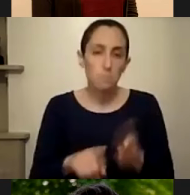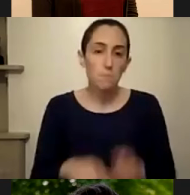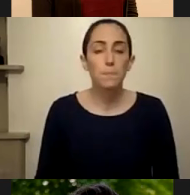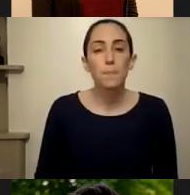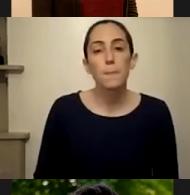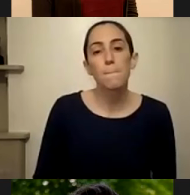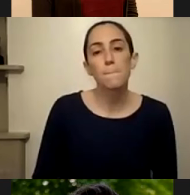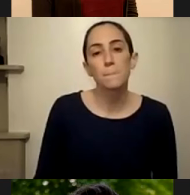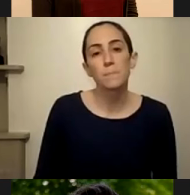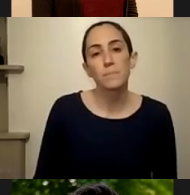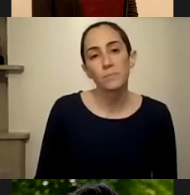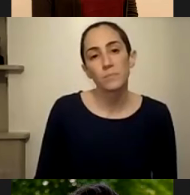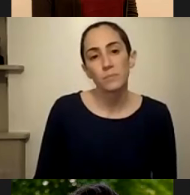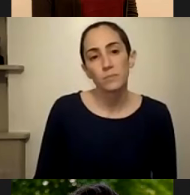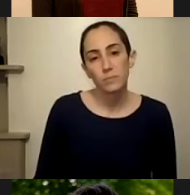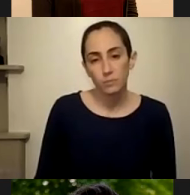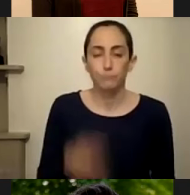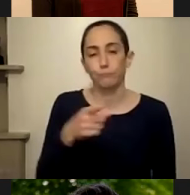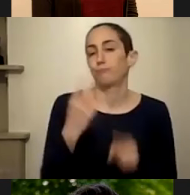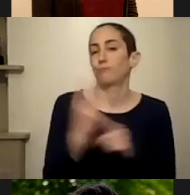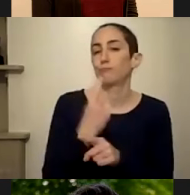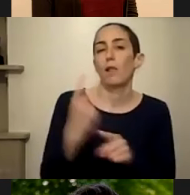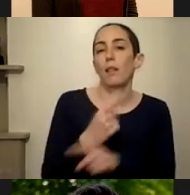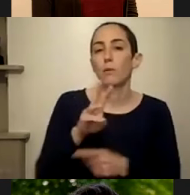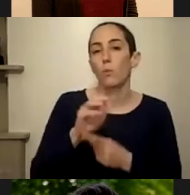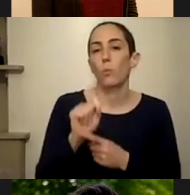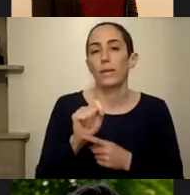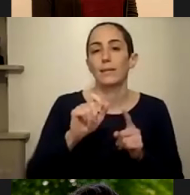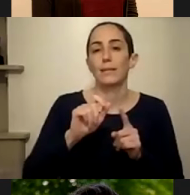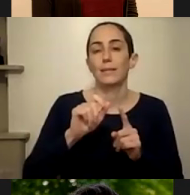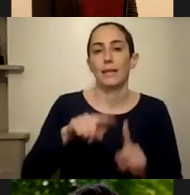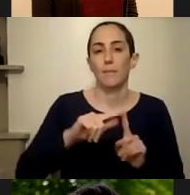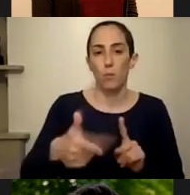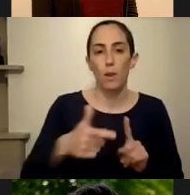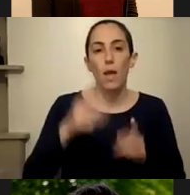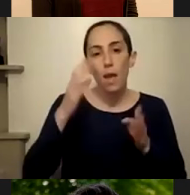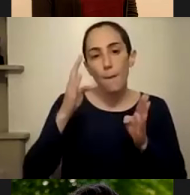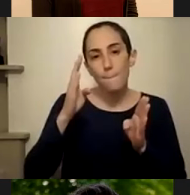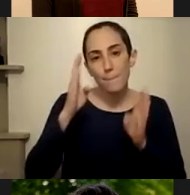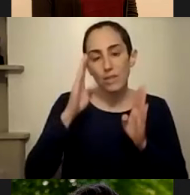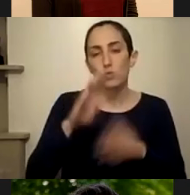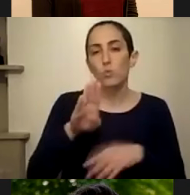So here is a classical Wnt signaling pathway. So pay attention to beta catenin, because this beta catenin